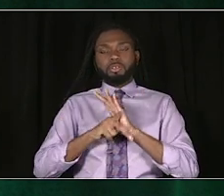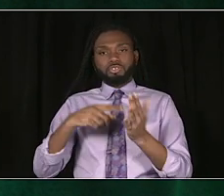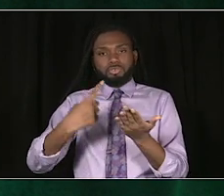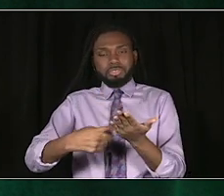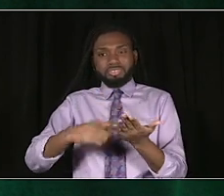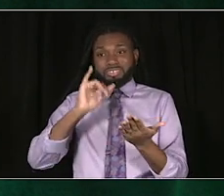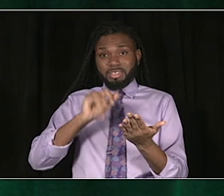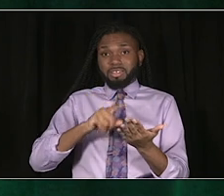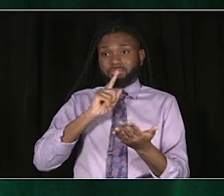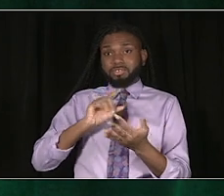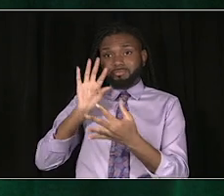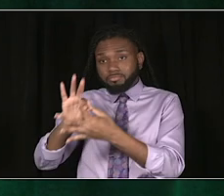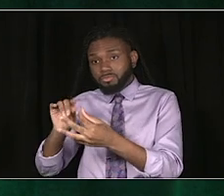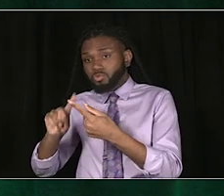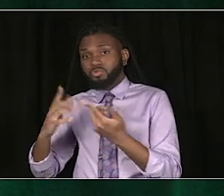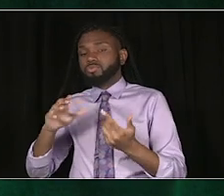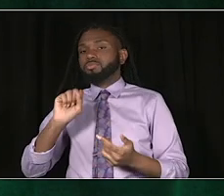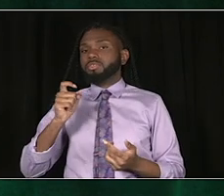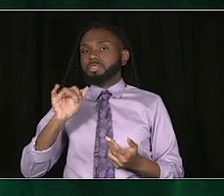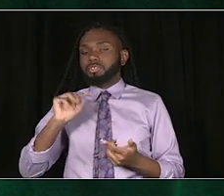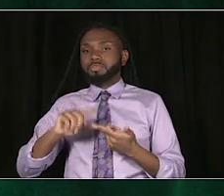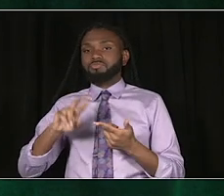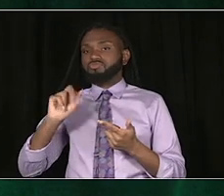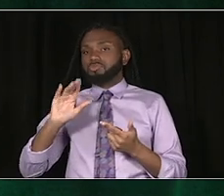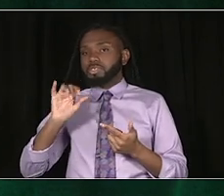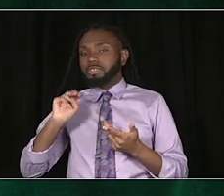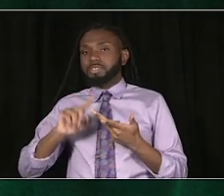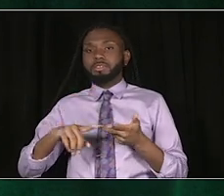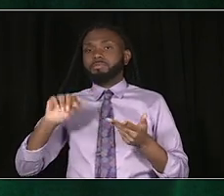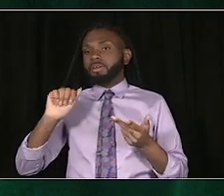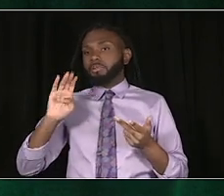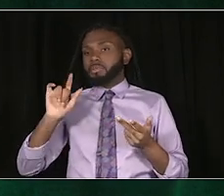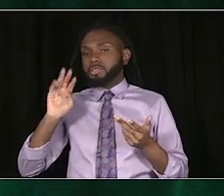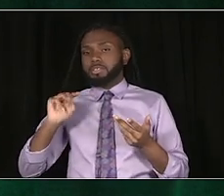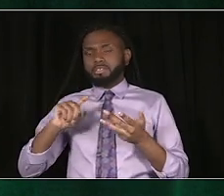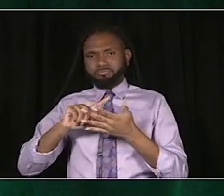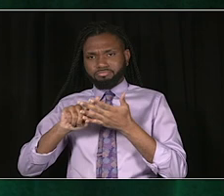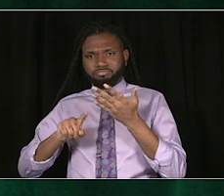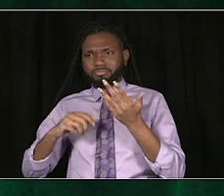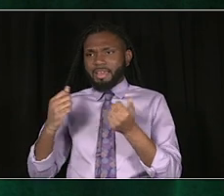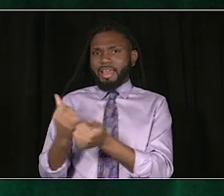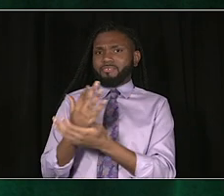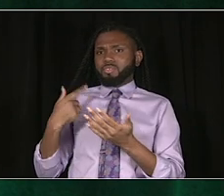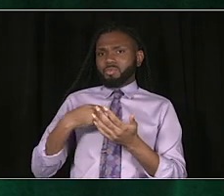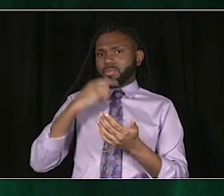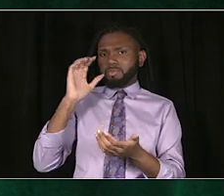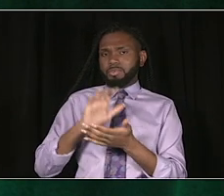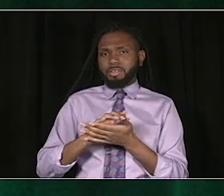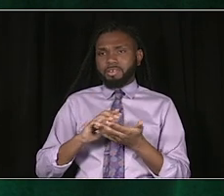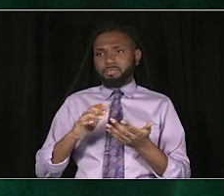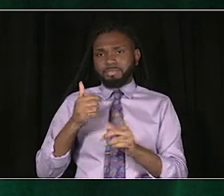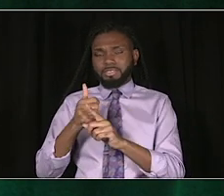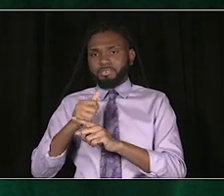It attaches to sexism, racism, ageism, ableism, all the things that we believe are